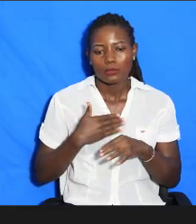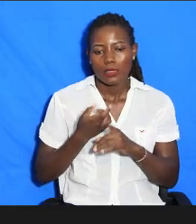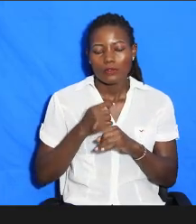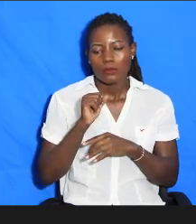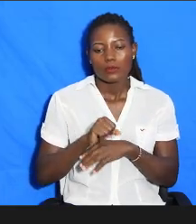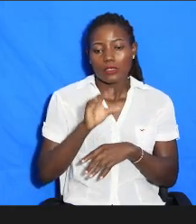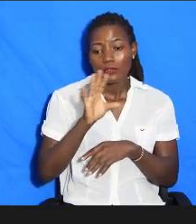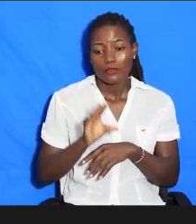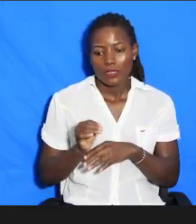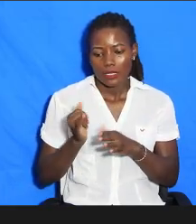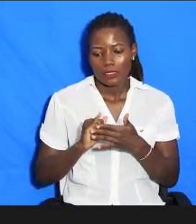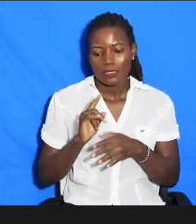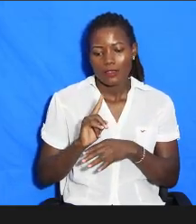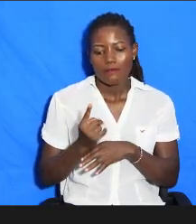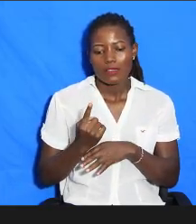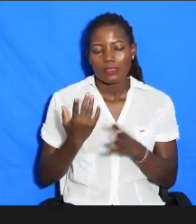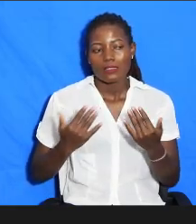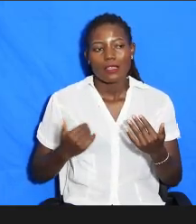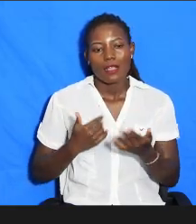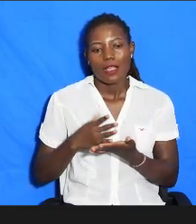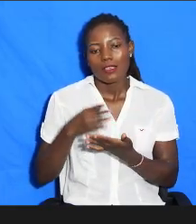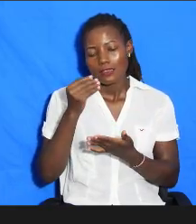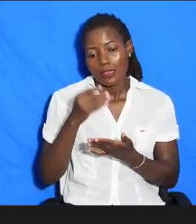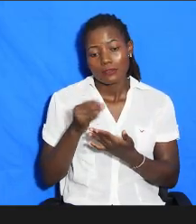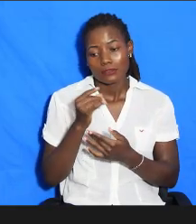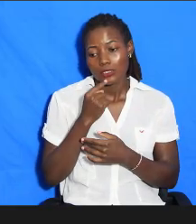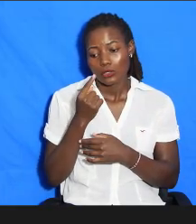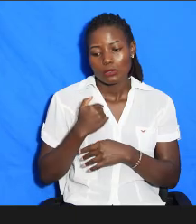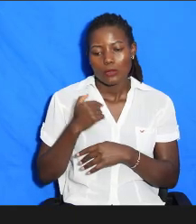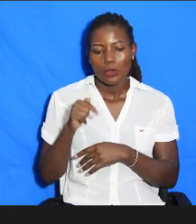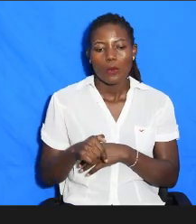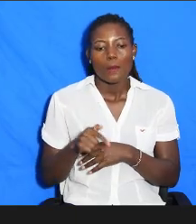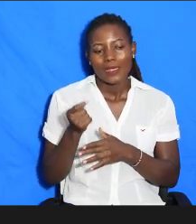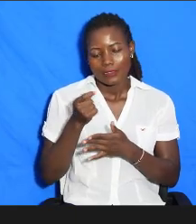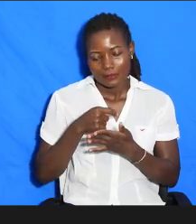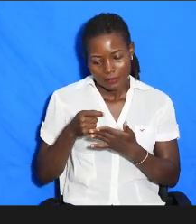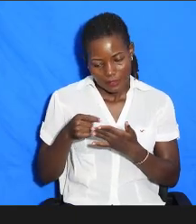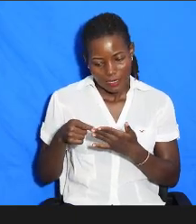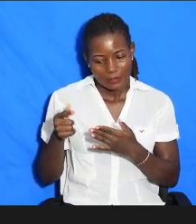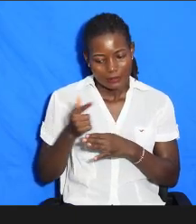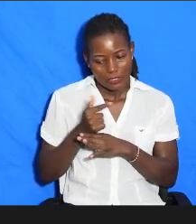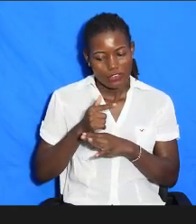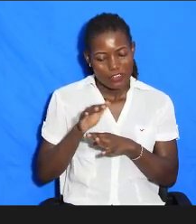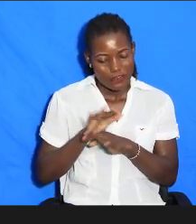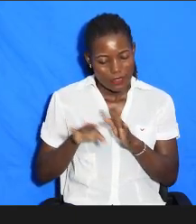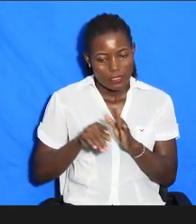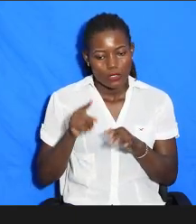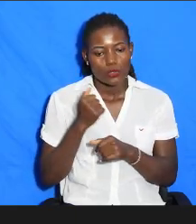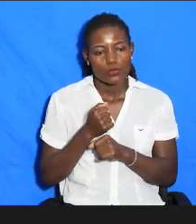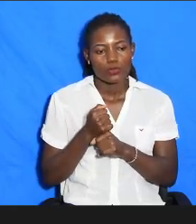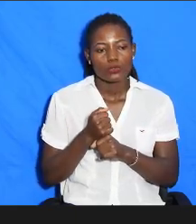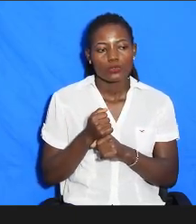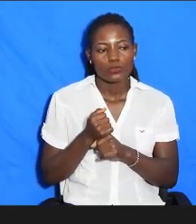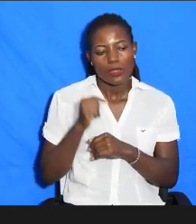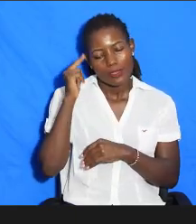one thing I learned from him. He told me you have to journal every single thing that you're doing. Mm. So I